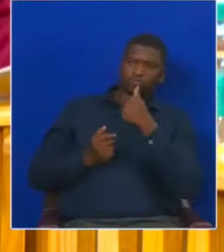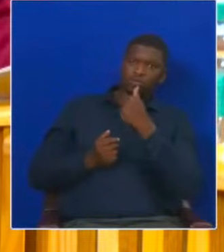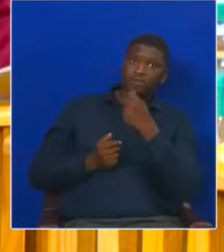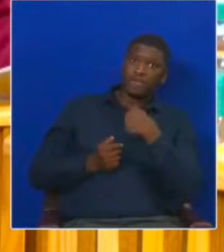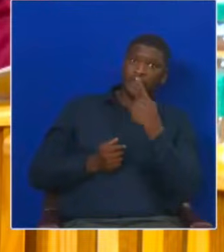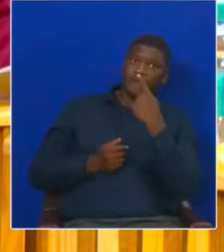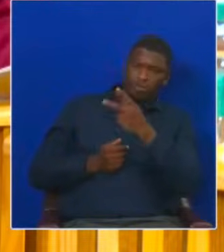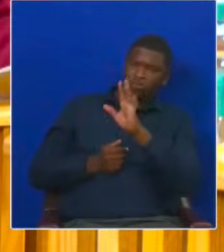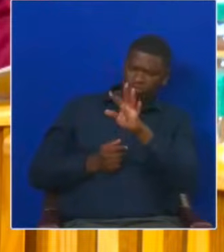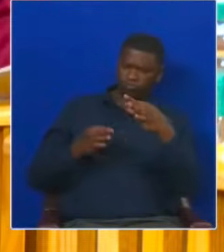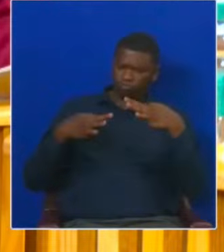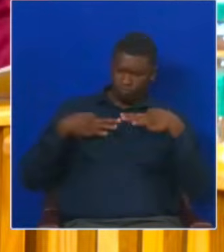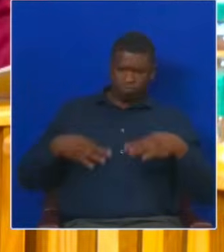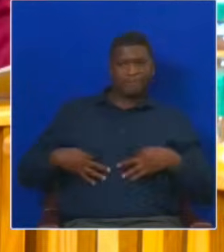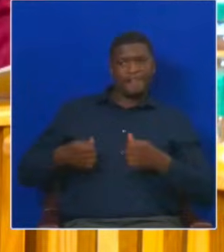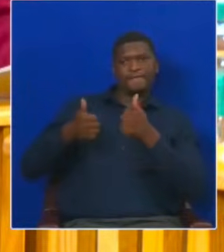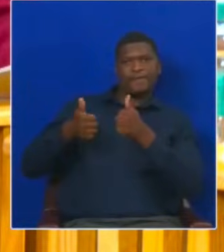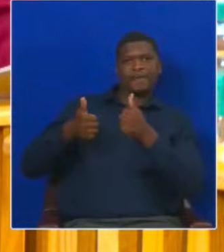he then left.